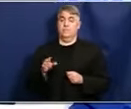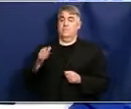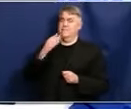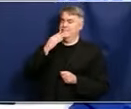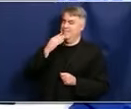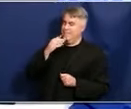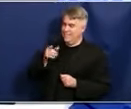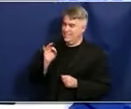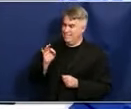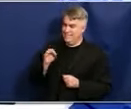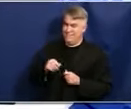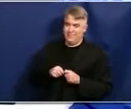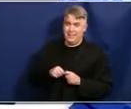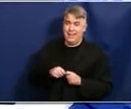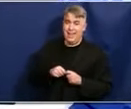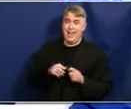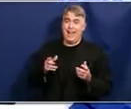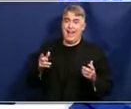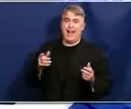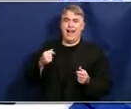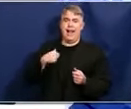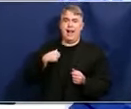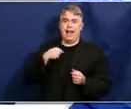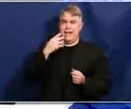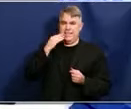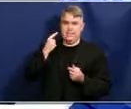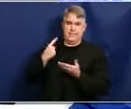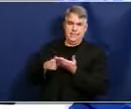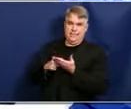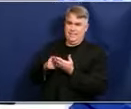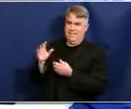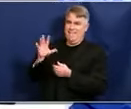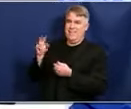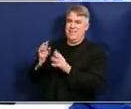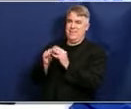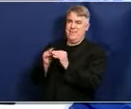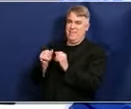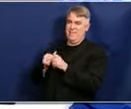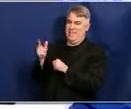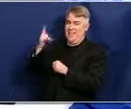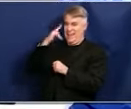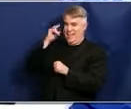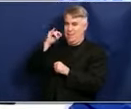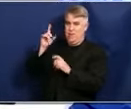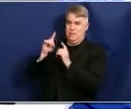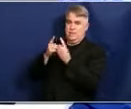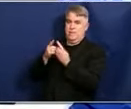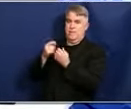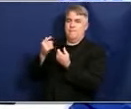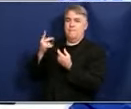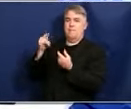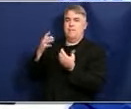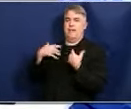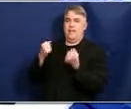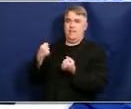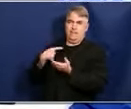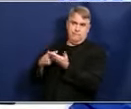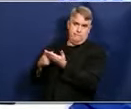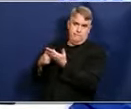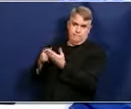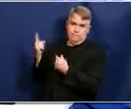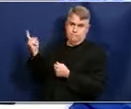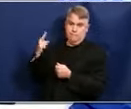Fletcher. I actually just ended a call at 5:30 with the California Department of Public Health. They are working on guidance